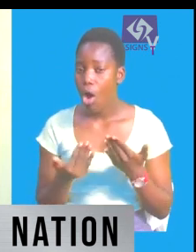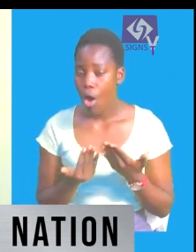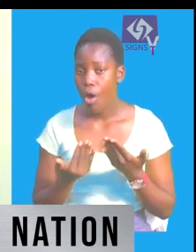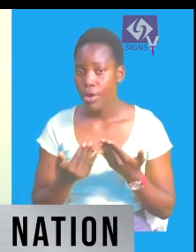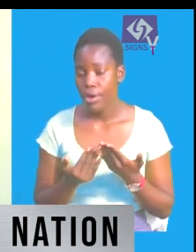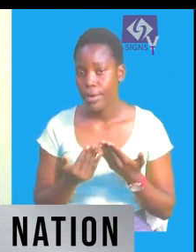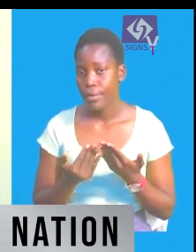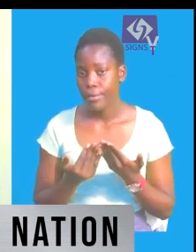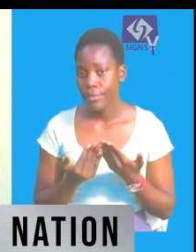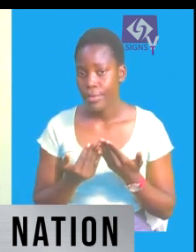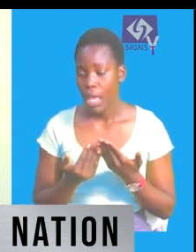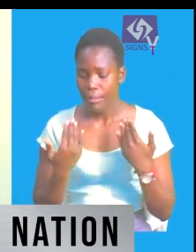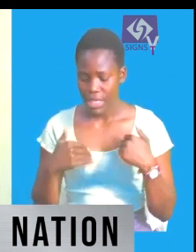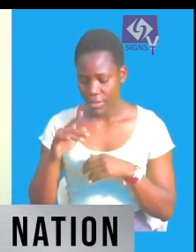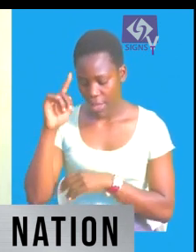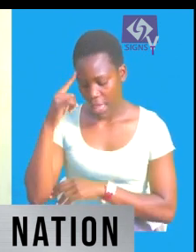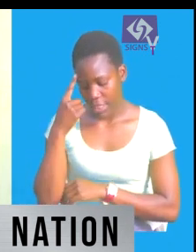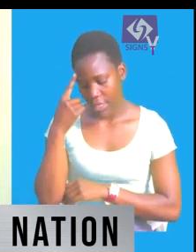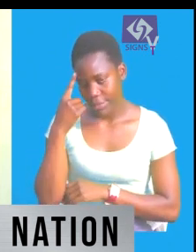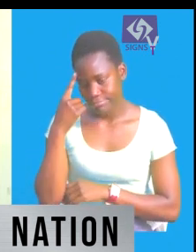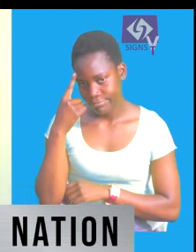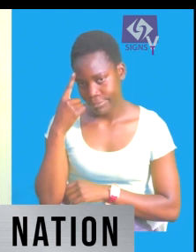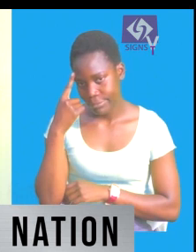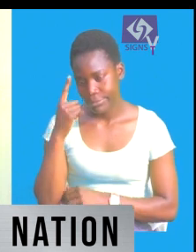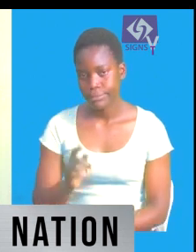Bureaucracy? yeah. I think